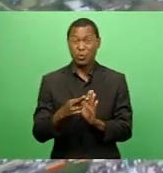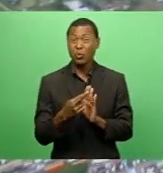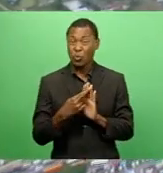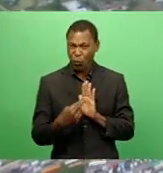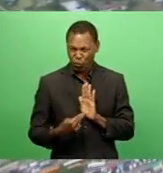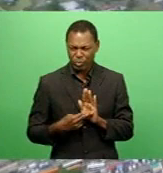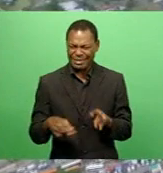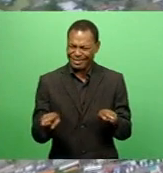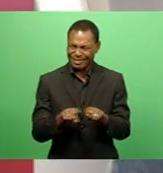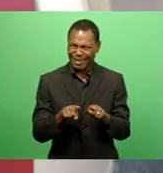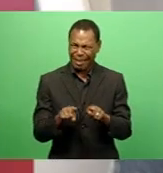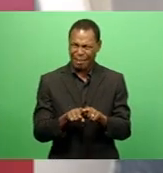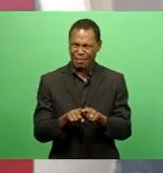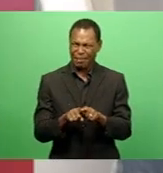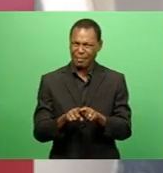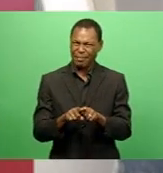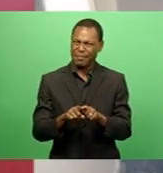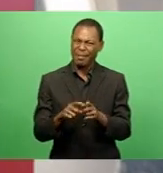others around the world.